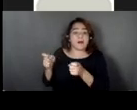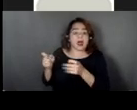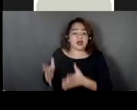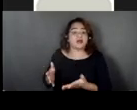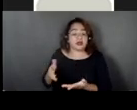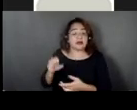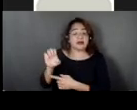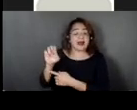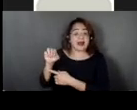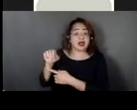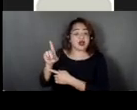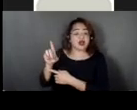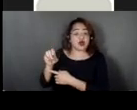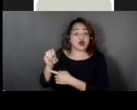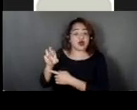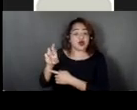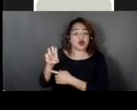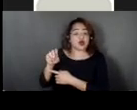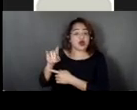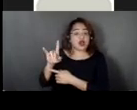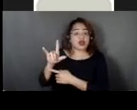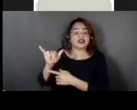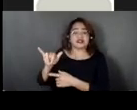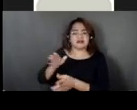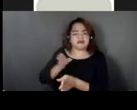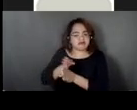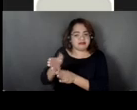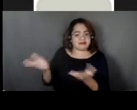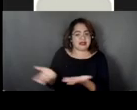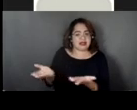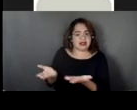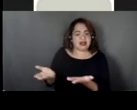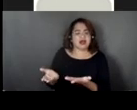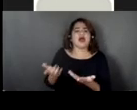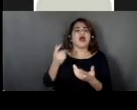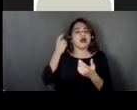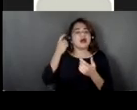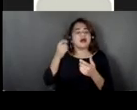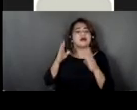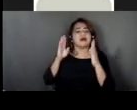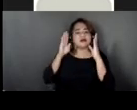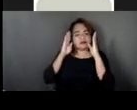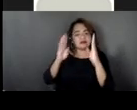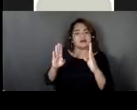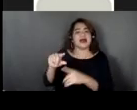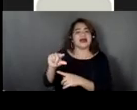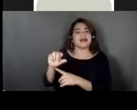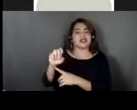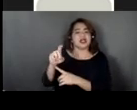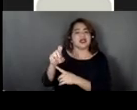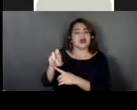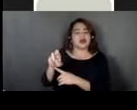many patients we see in our primary care offices, but only attending to their gender focused needs.